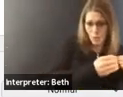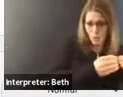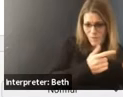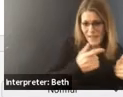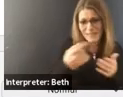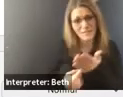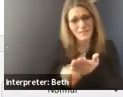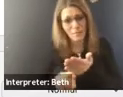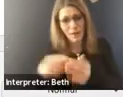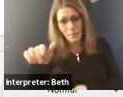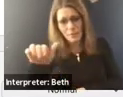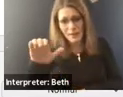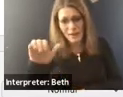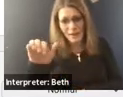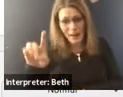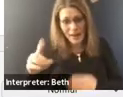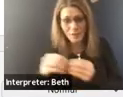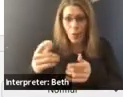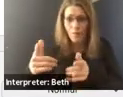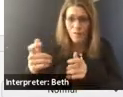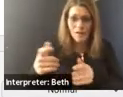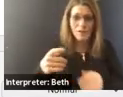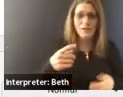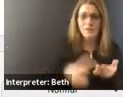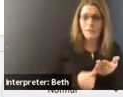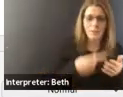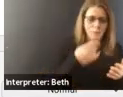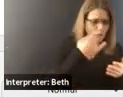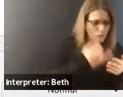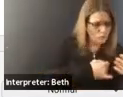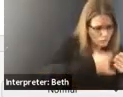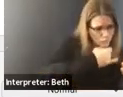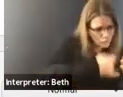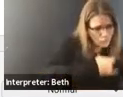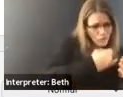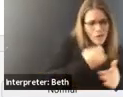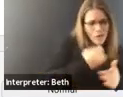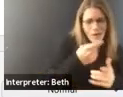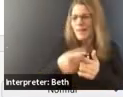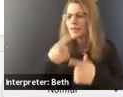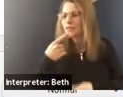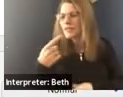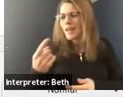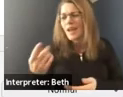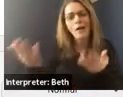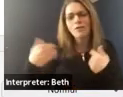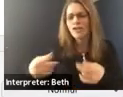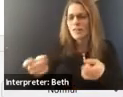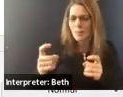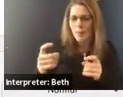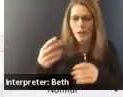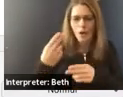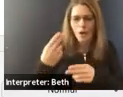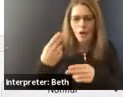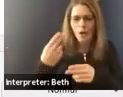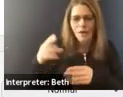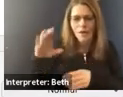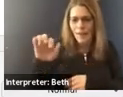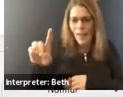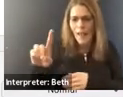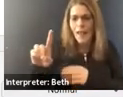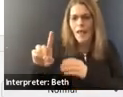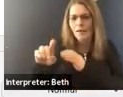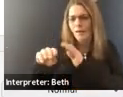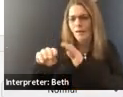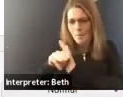I'm drawing CAD. There are times when you say, yeah, give me a quick CAD model. Let me explore something quickly. Oh, wait, I want to change it. Let's draw it now,